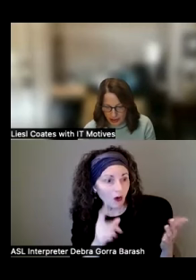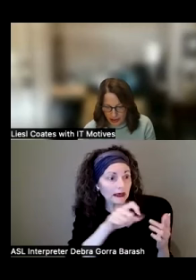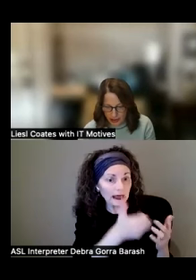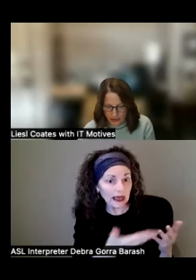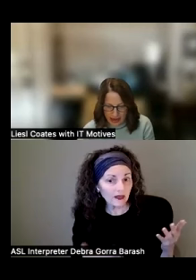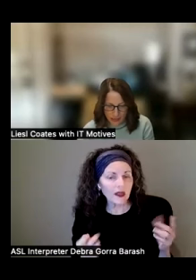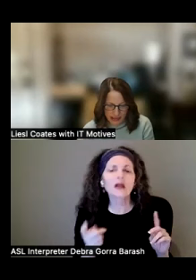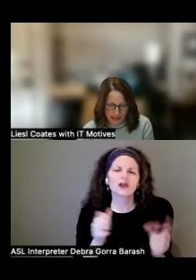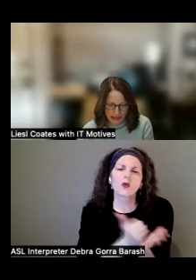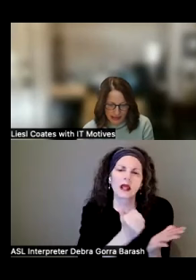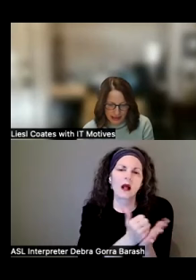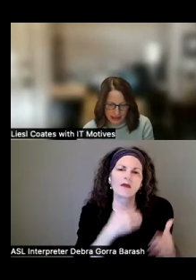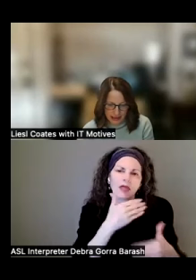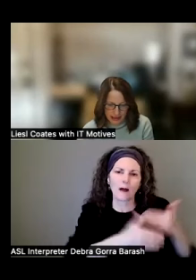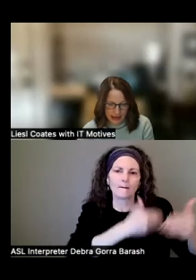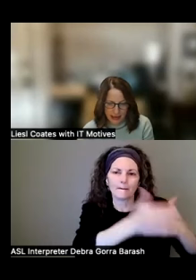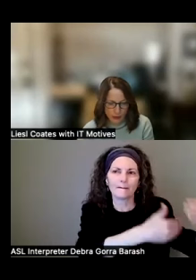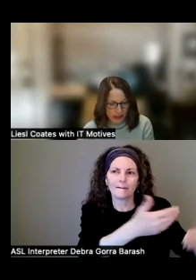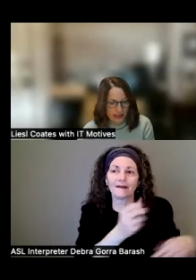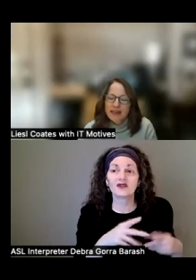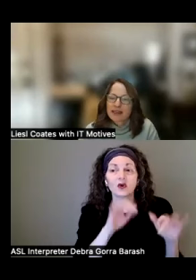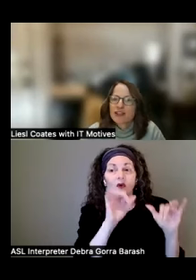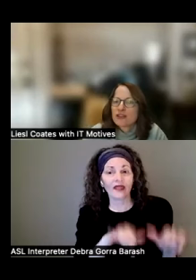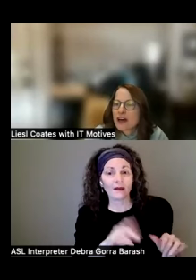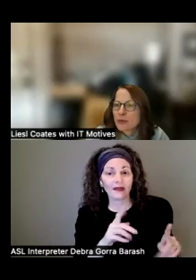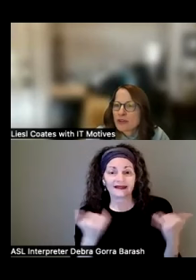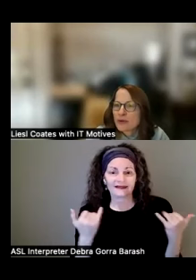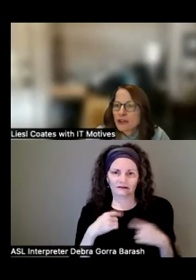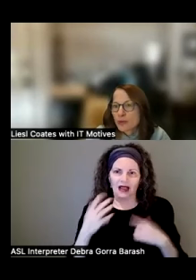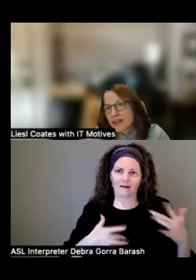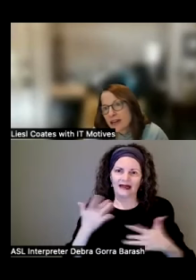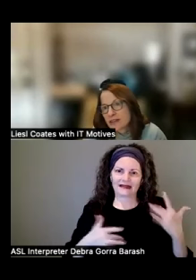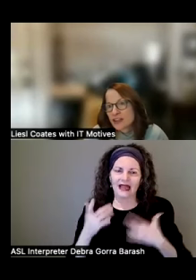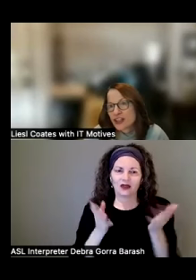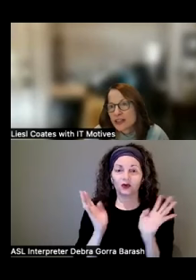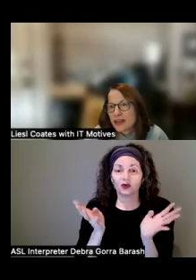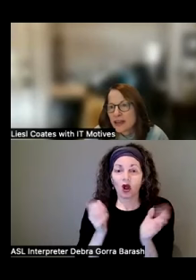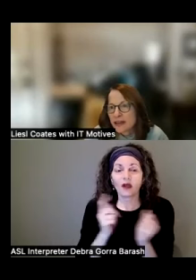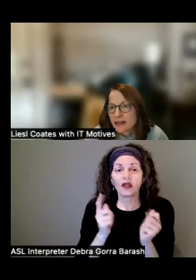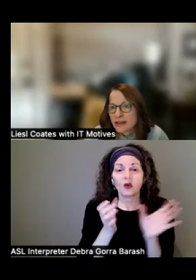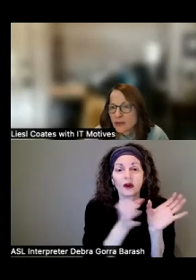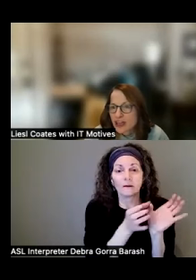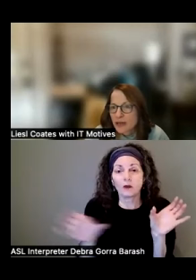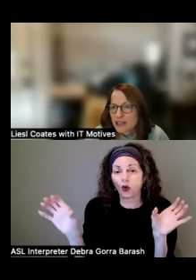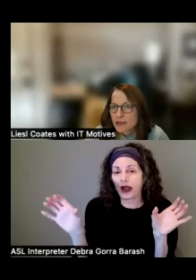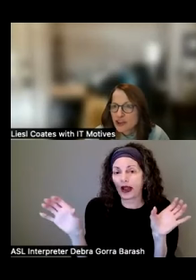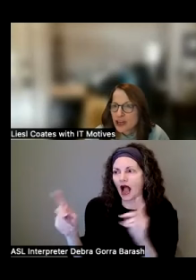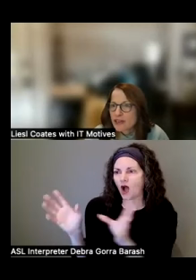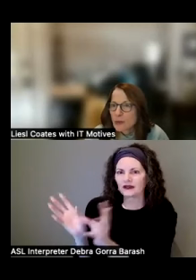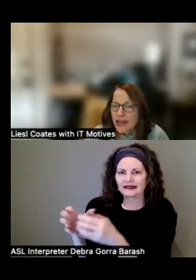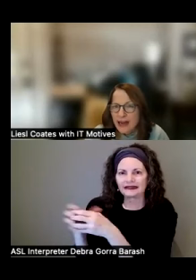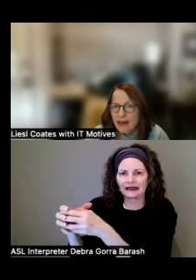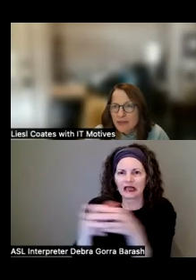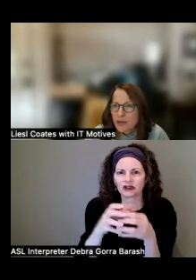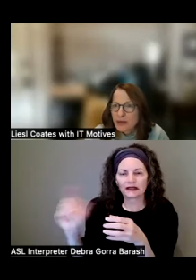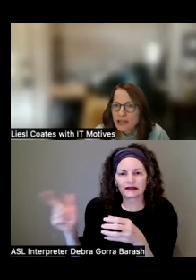So that being said, I am really excited to talk with you in the breakout session and talk about some of the jobs